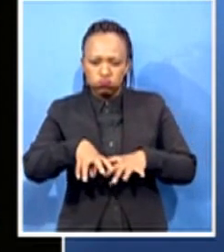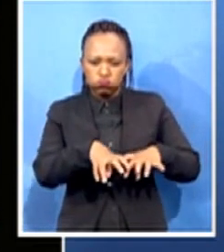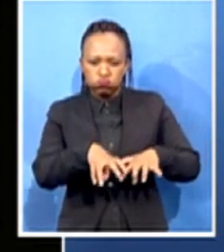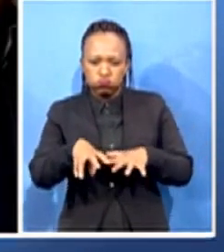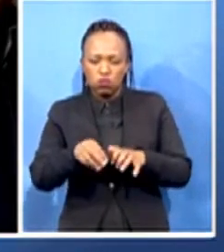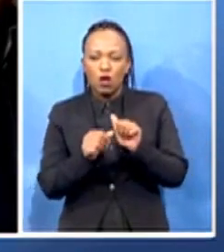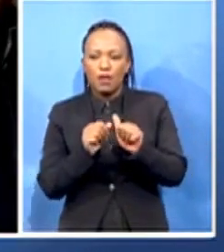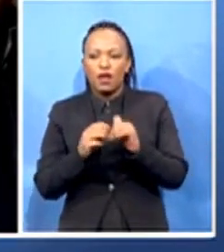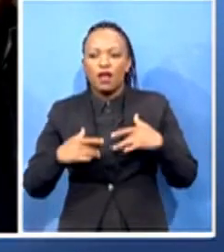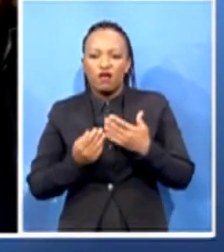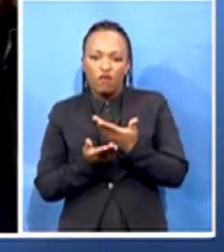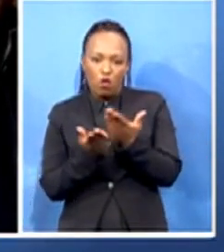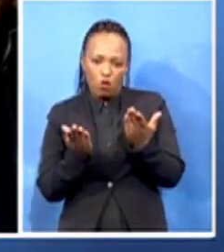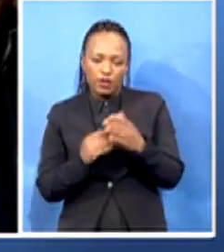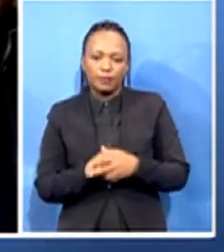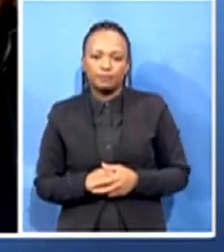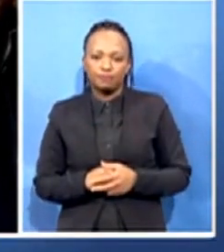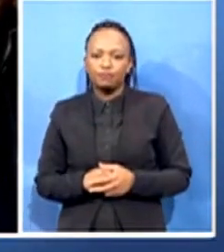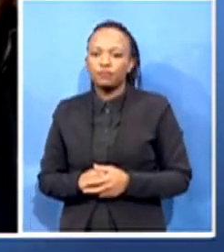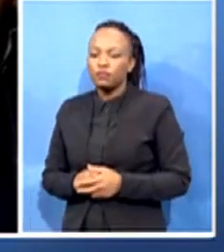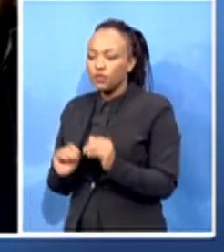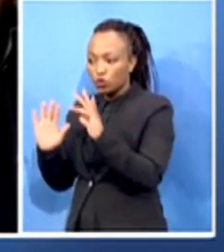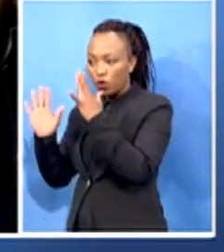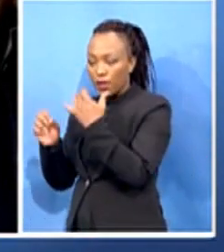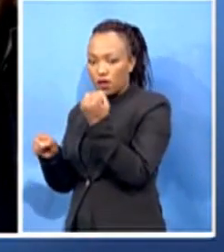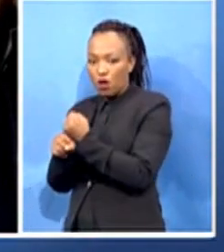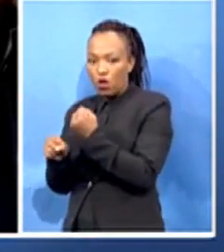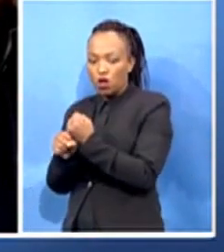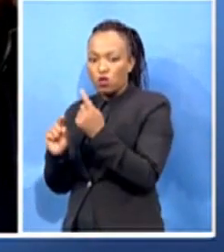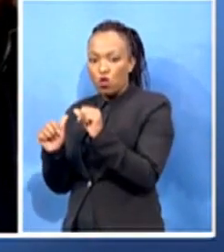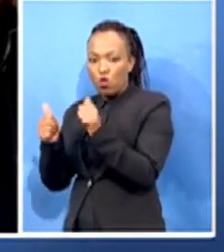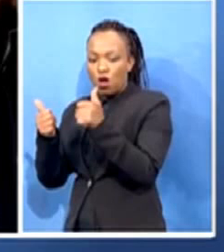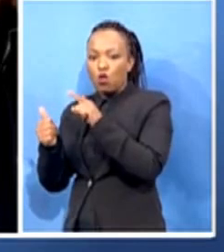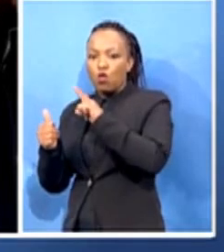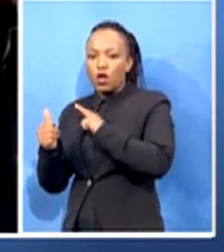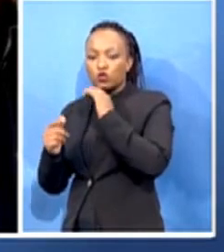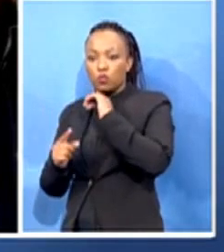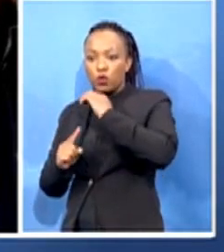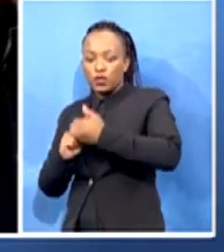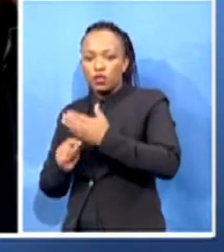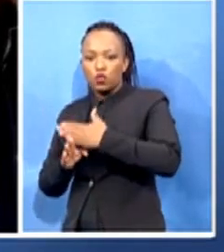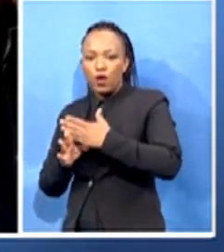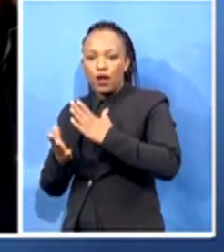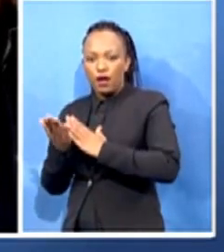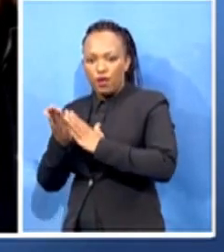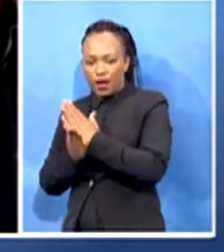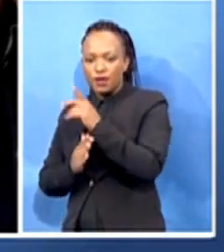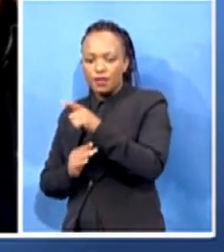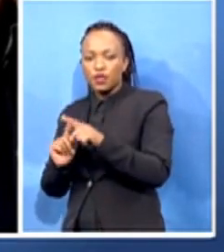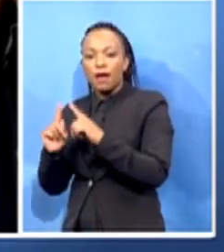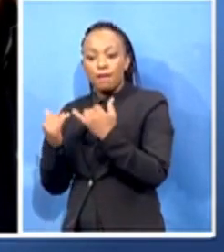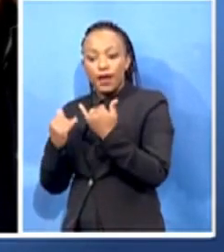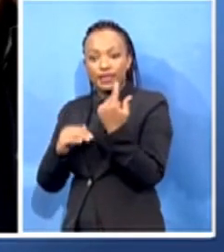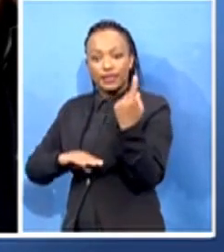the excellent work you're doing in protecting workers' rights. But as you know, these days, we interact with social